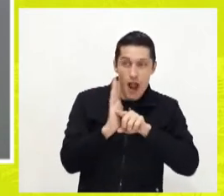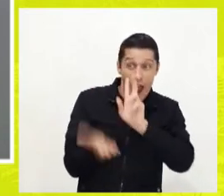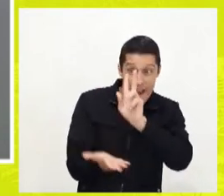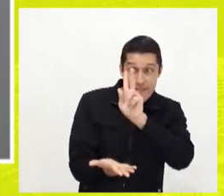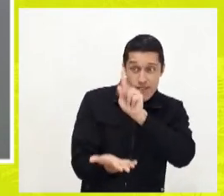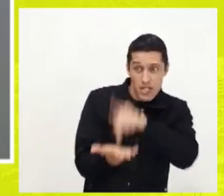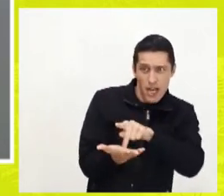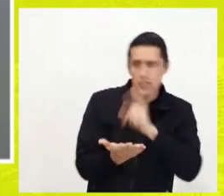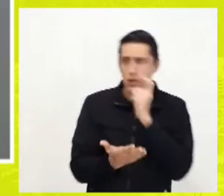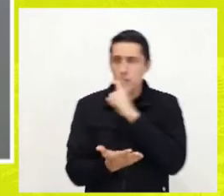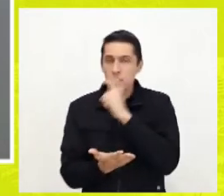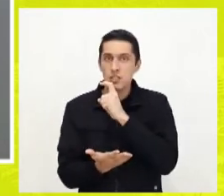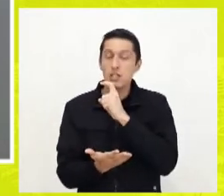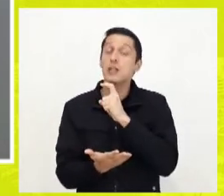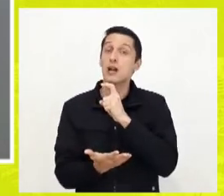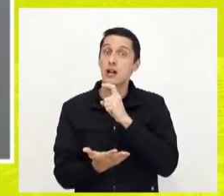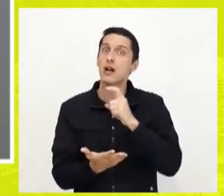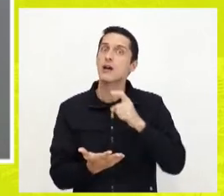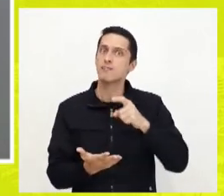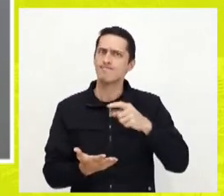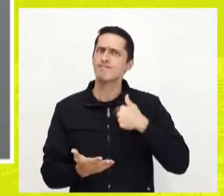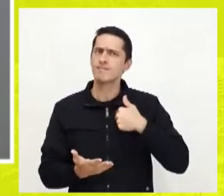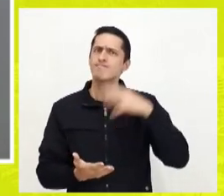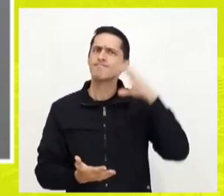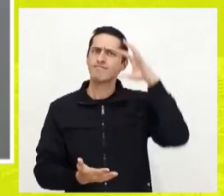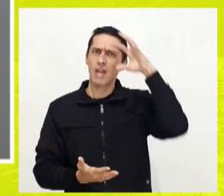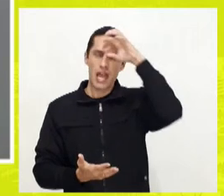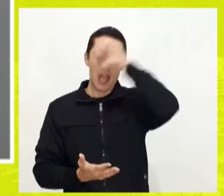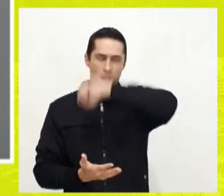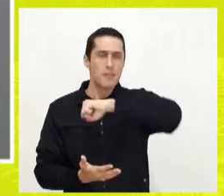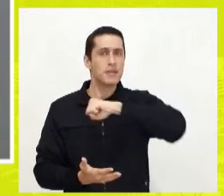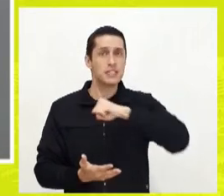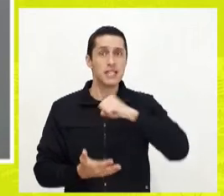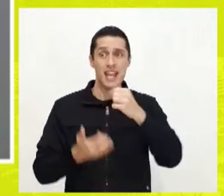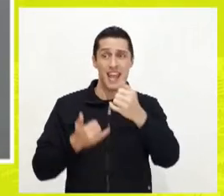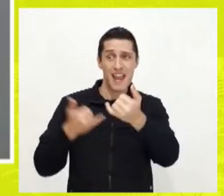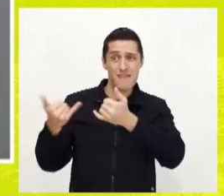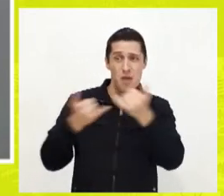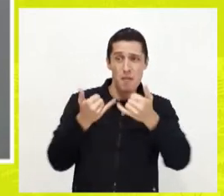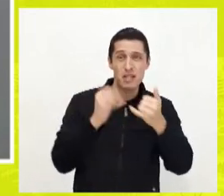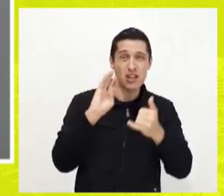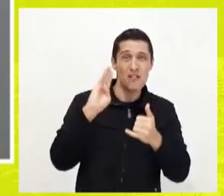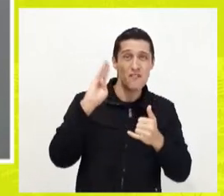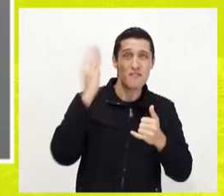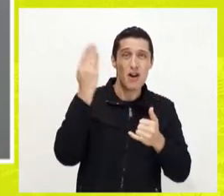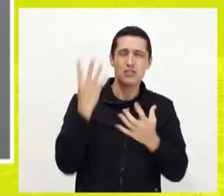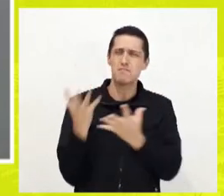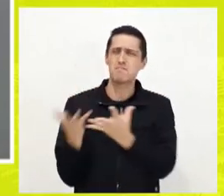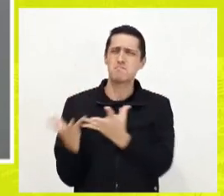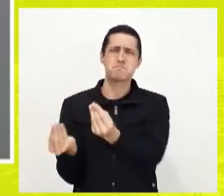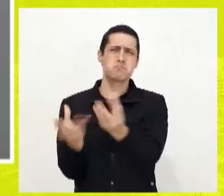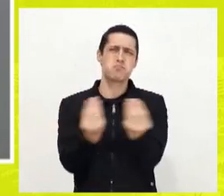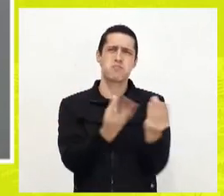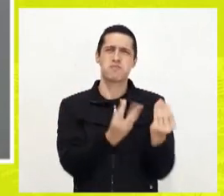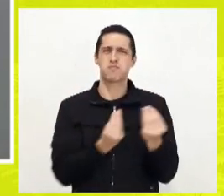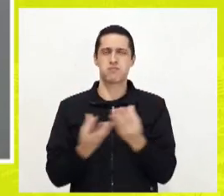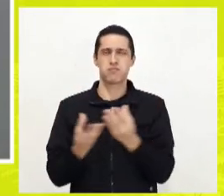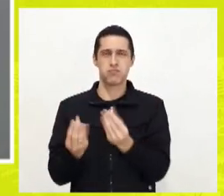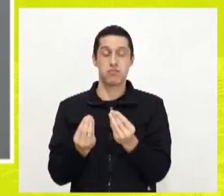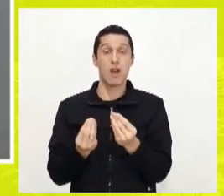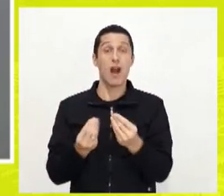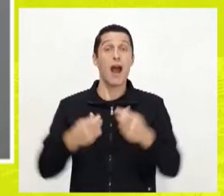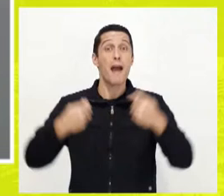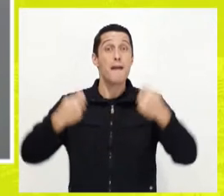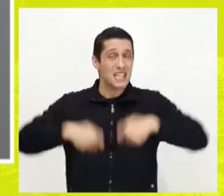into this fact-checking world that the misinformation monster is so big that no one's going to be able to win against